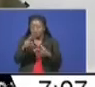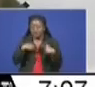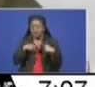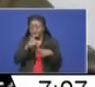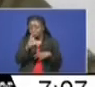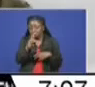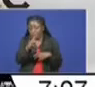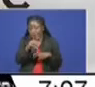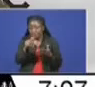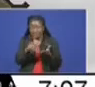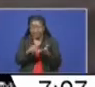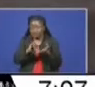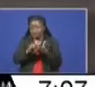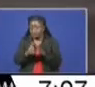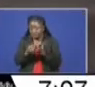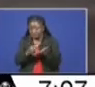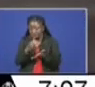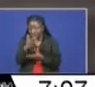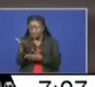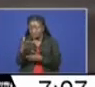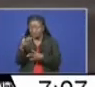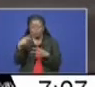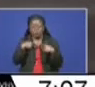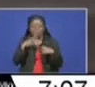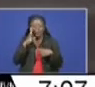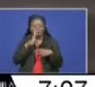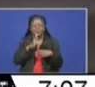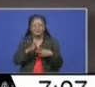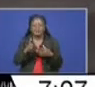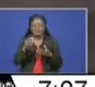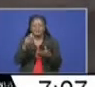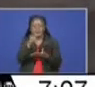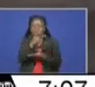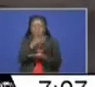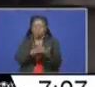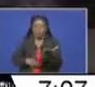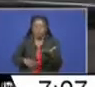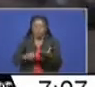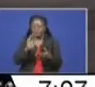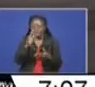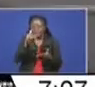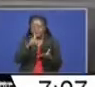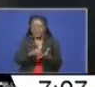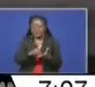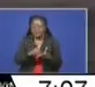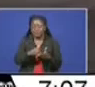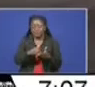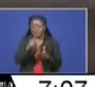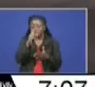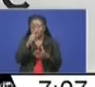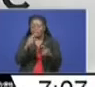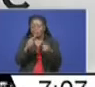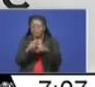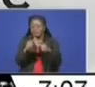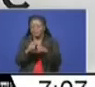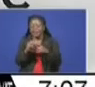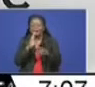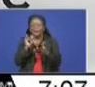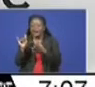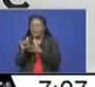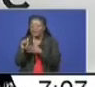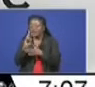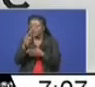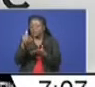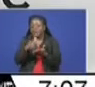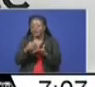charged $5,000 multiplied by that 2,000. You don't need that. Another thing too that I should mention is